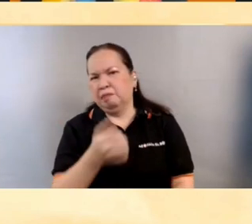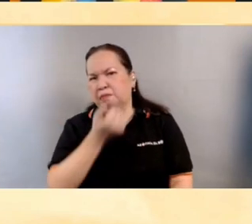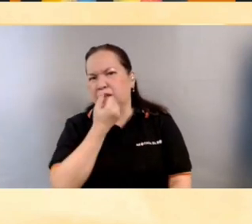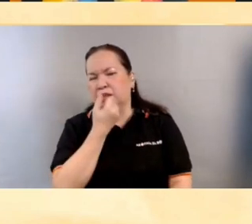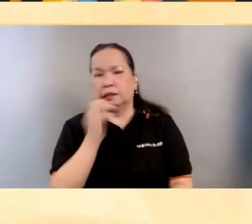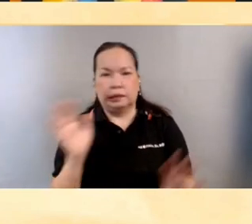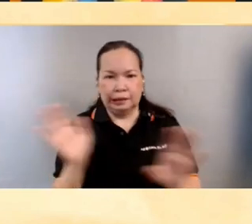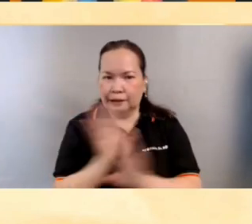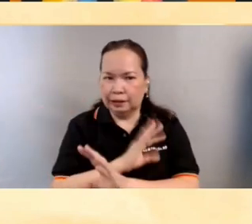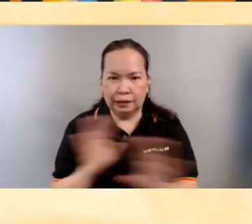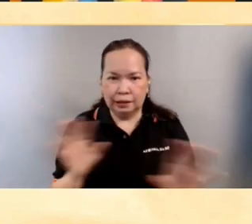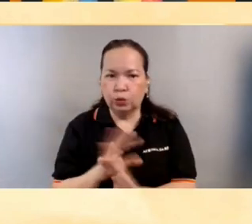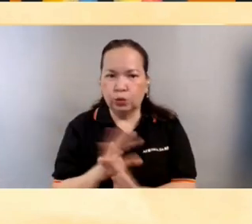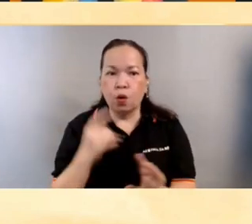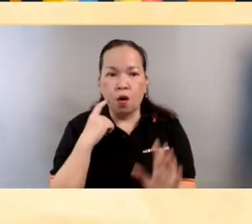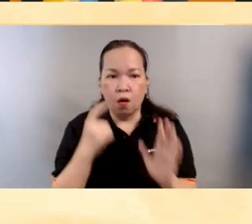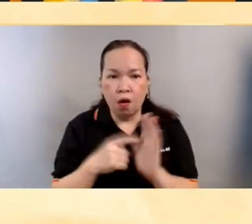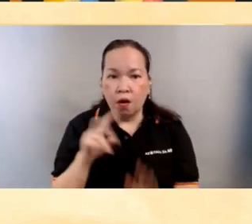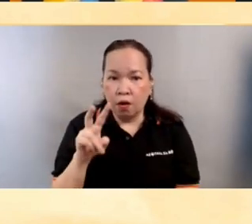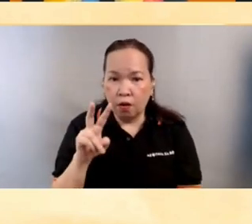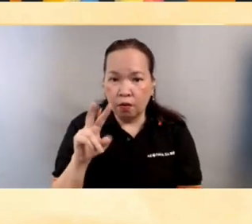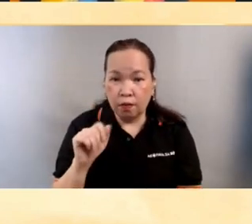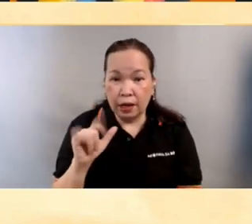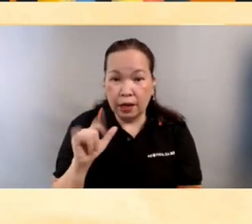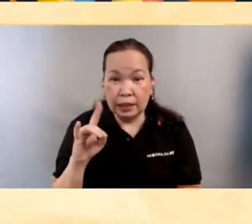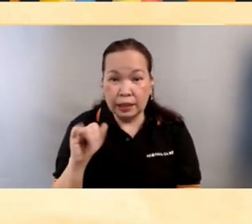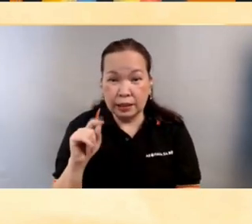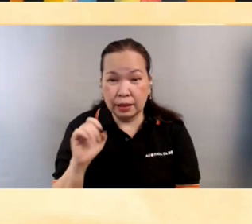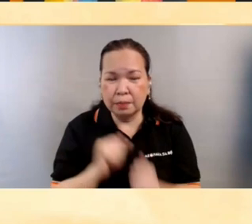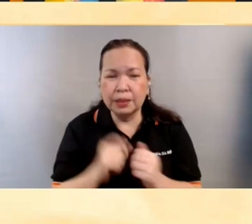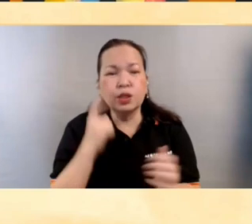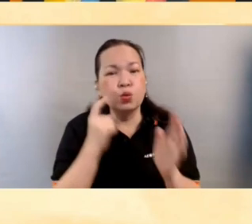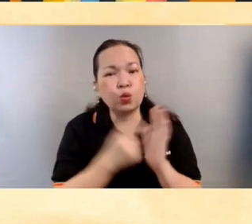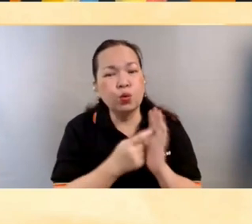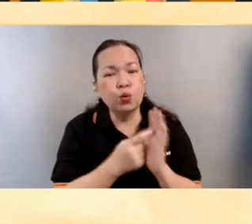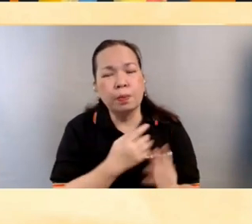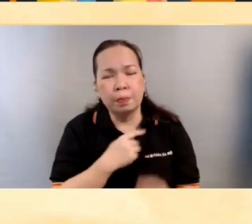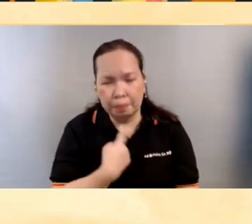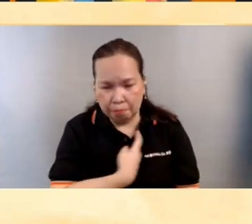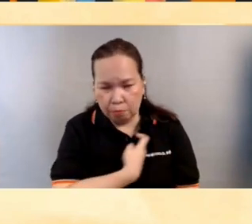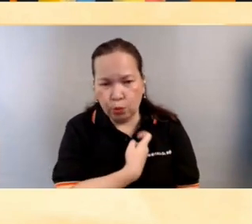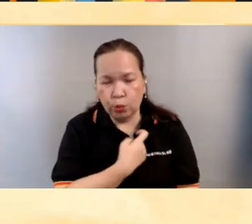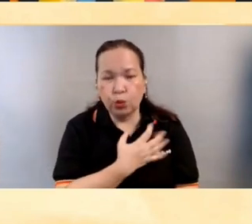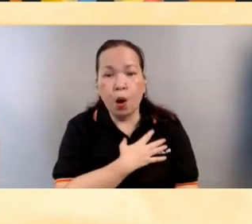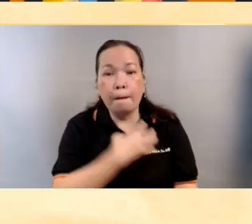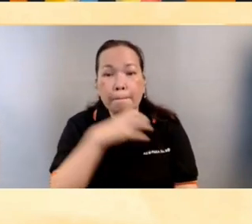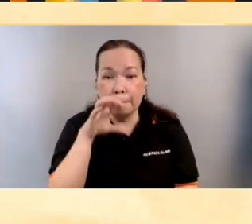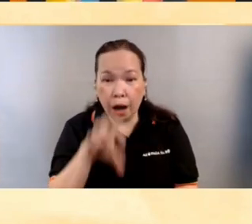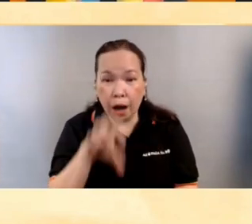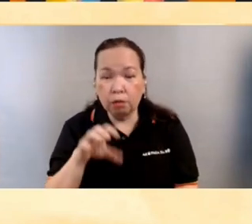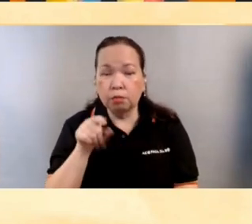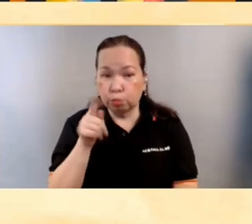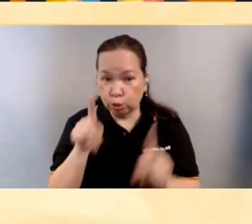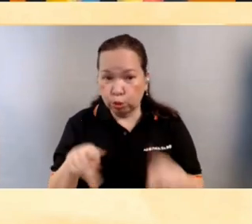feeling. Validating is one of the best ways to empower and build self-worth and strengthen the